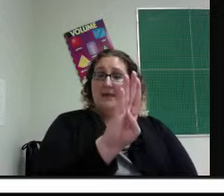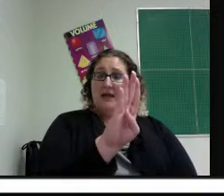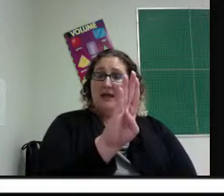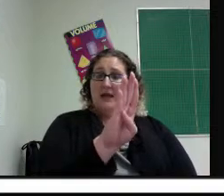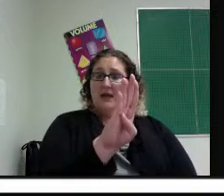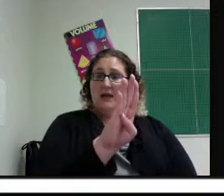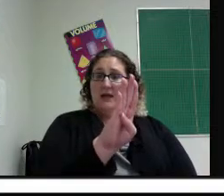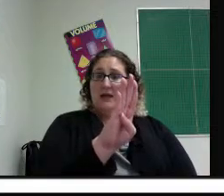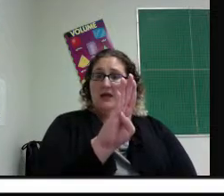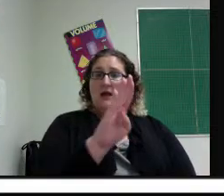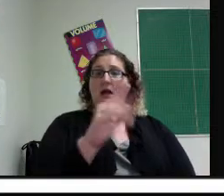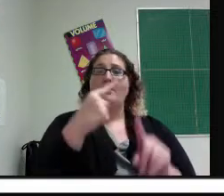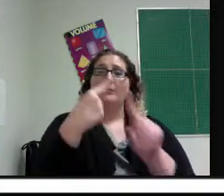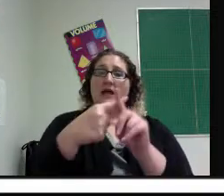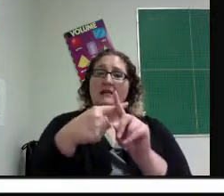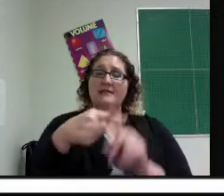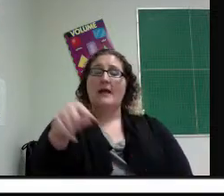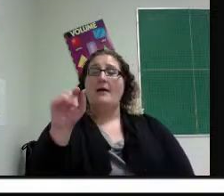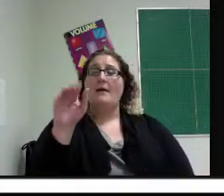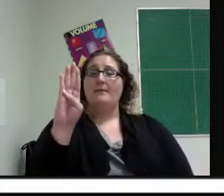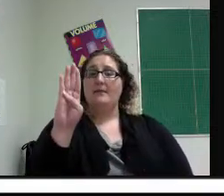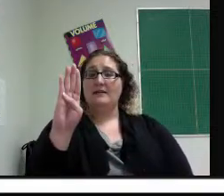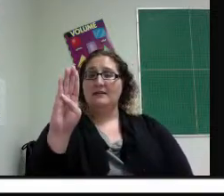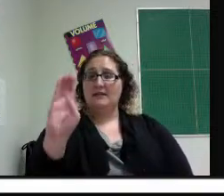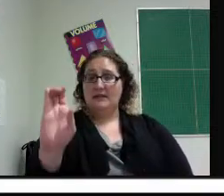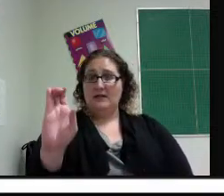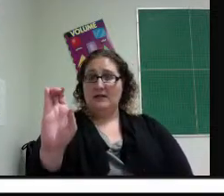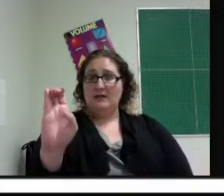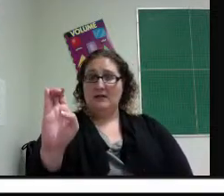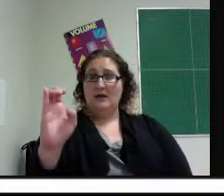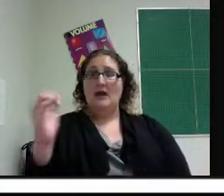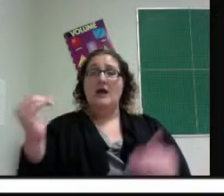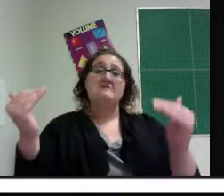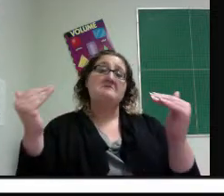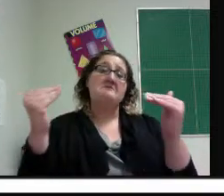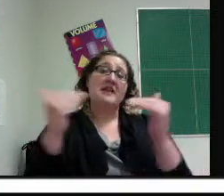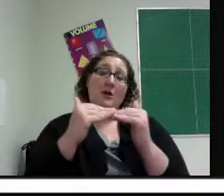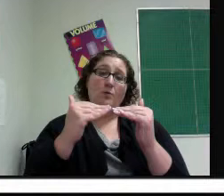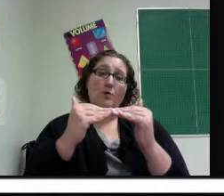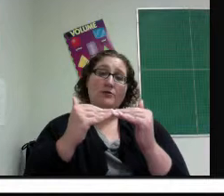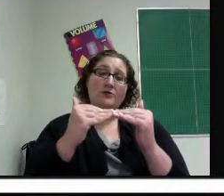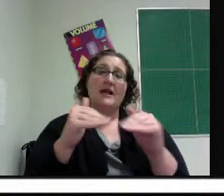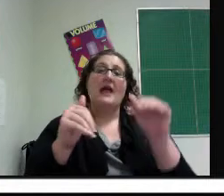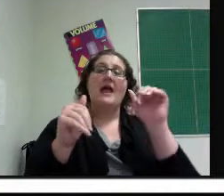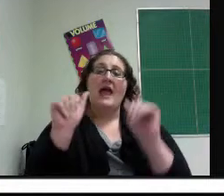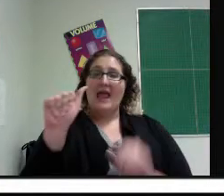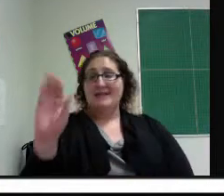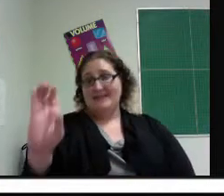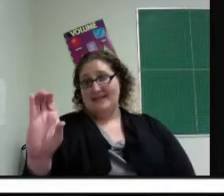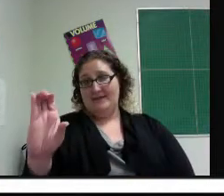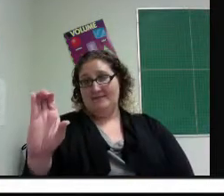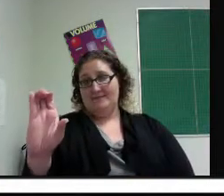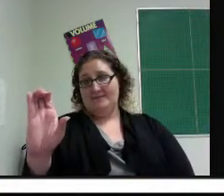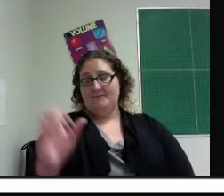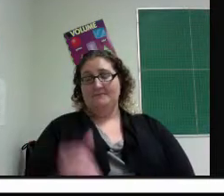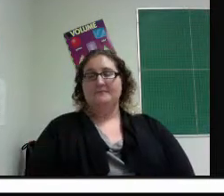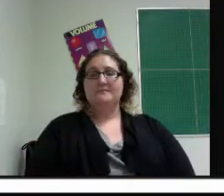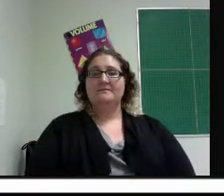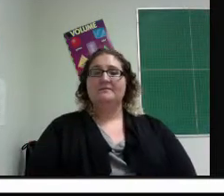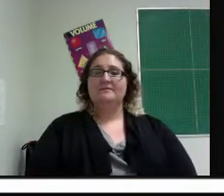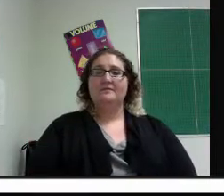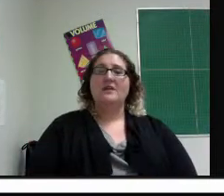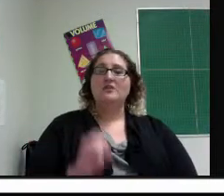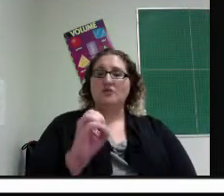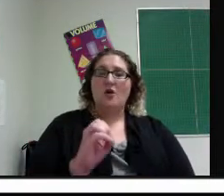AB plus segment BC is equal to AC.